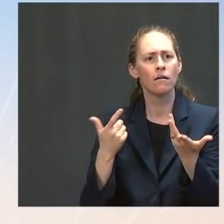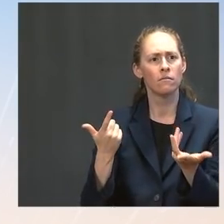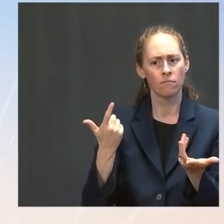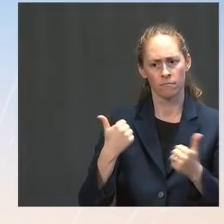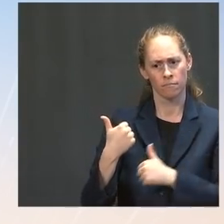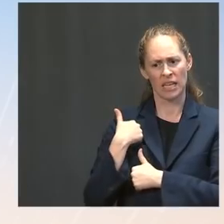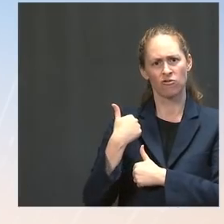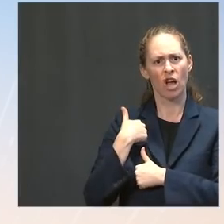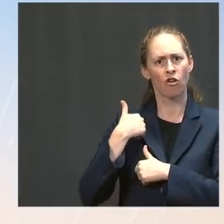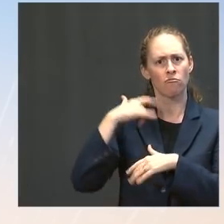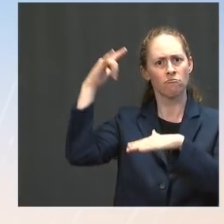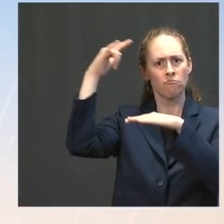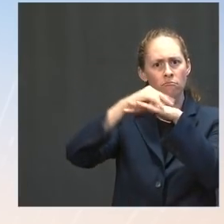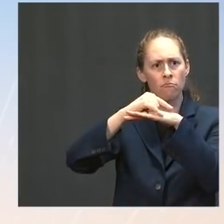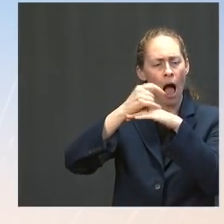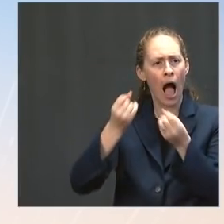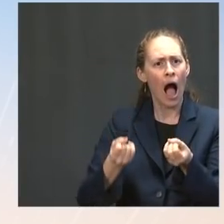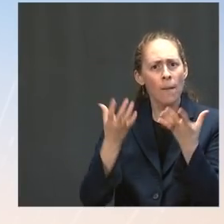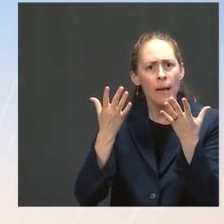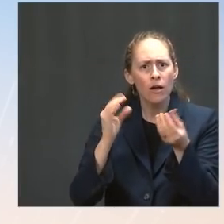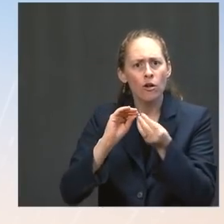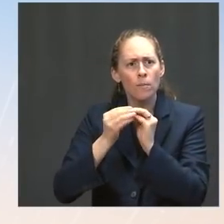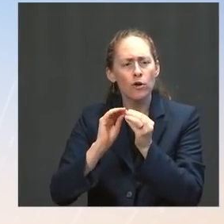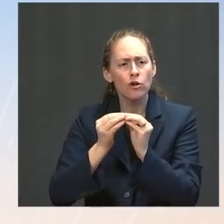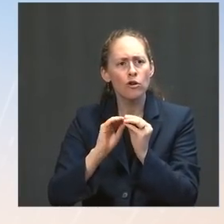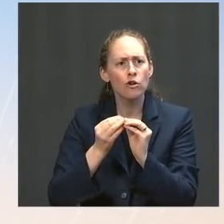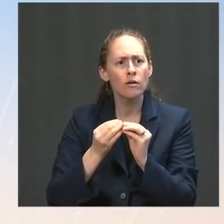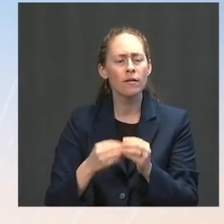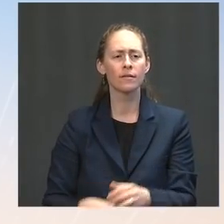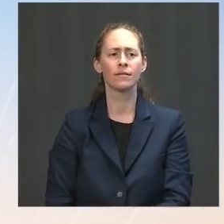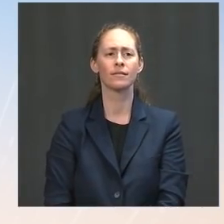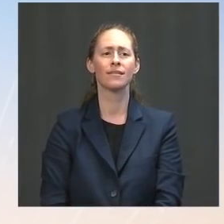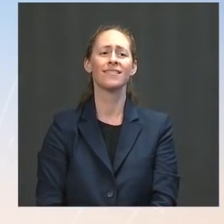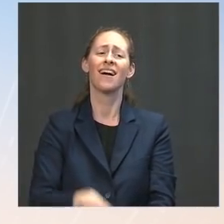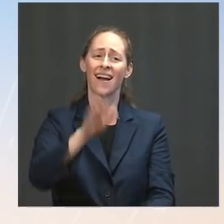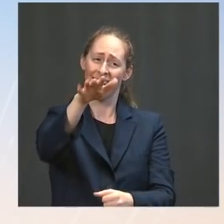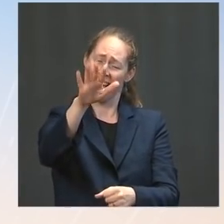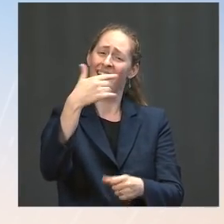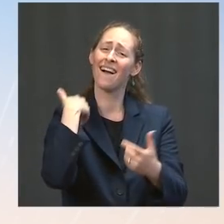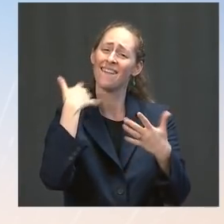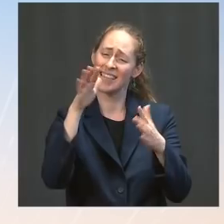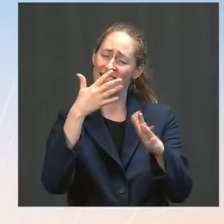Justin. Thanks. I had a couple, but actually to kind of follow up on the question that Peter just asked. Sure.